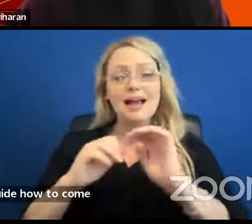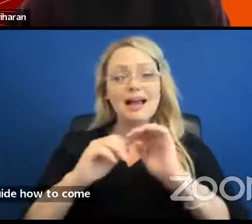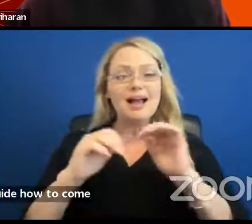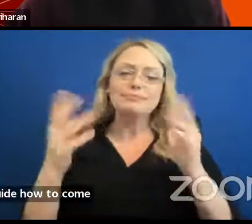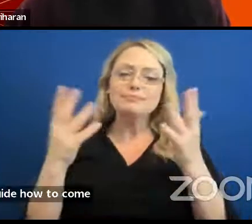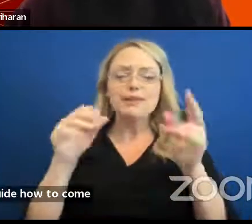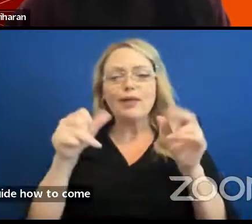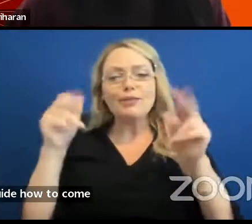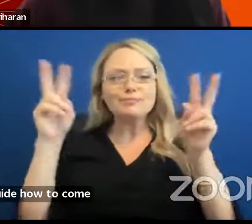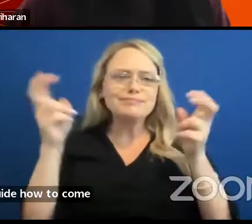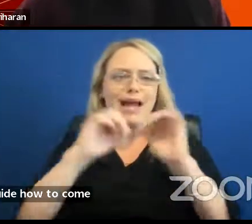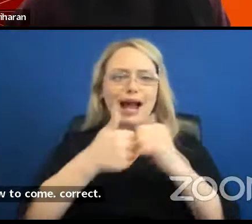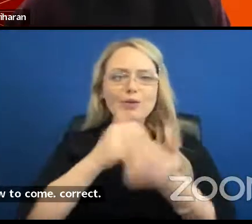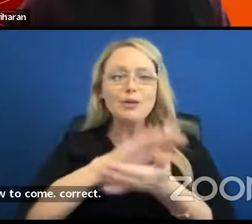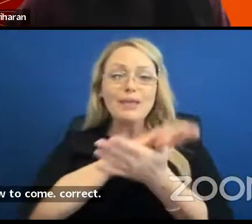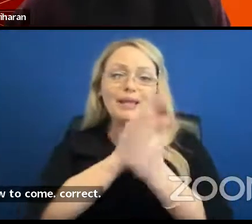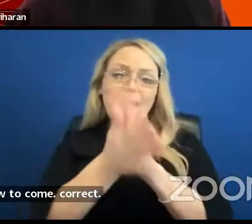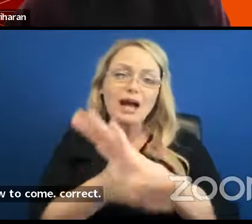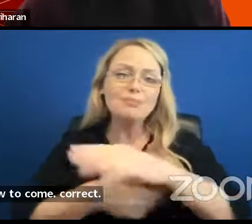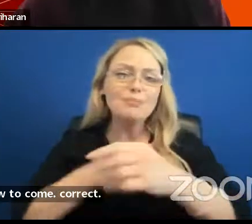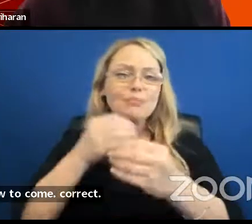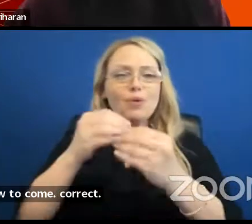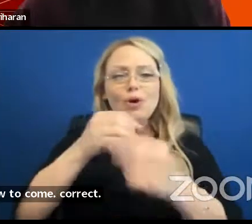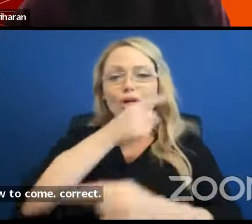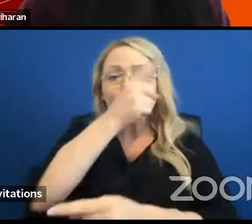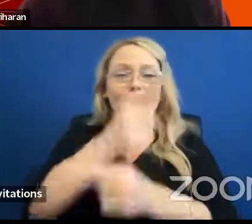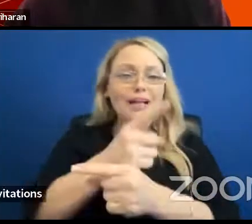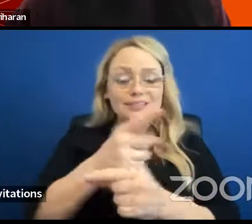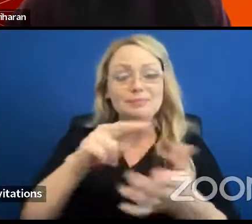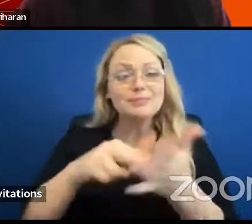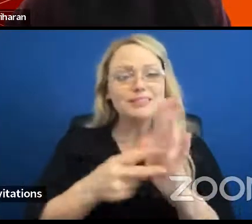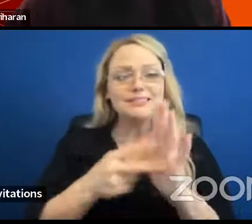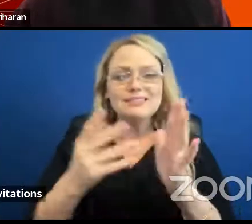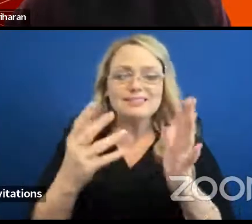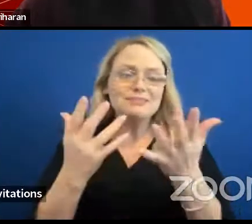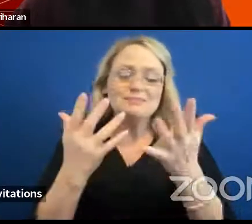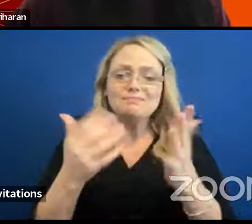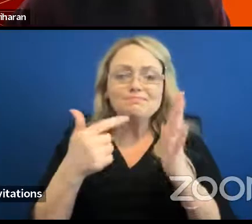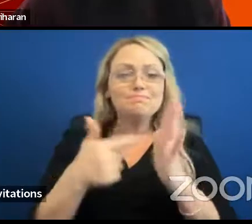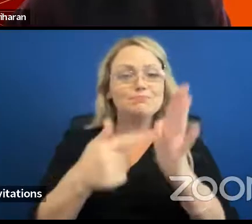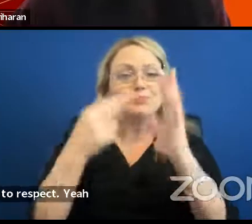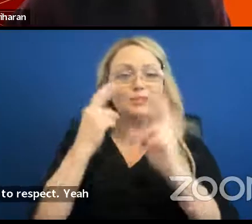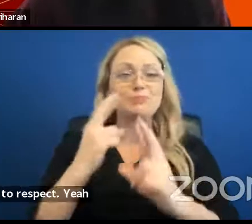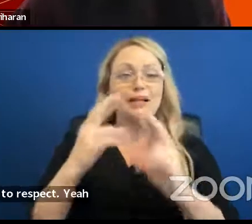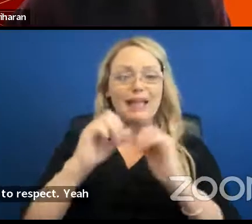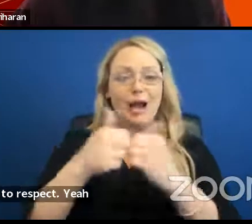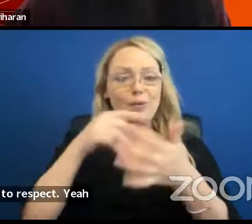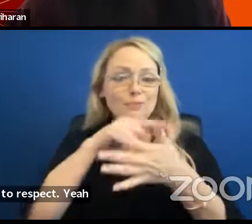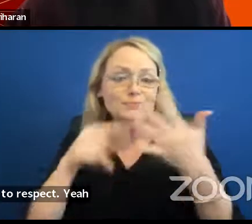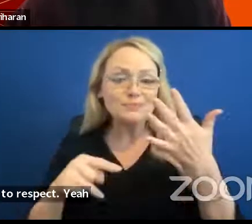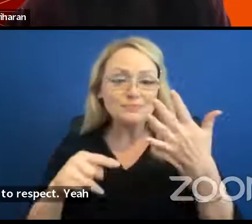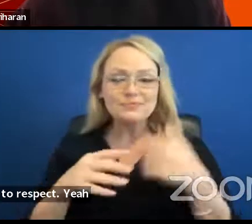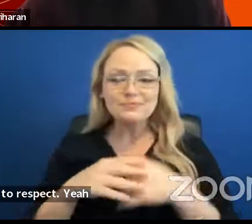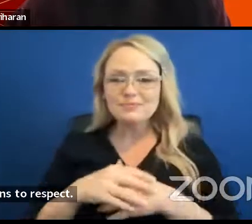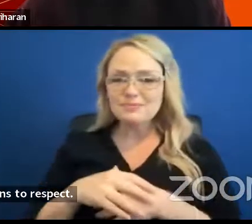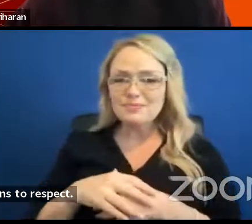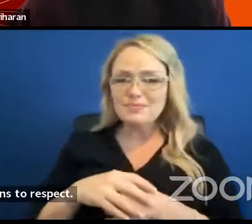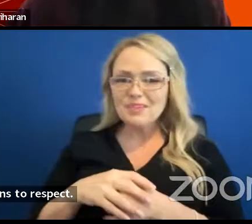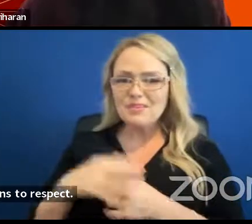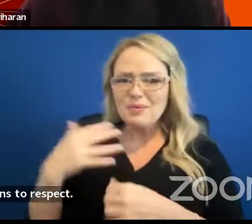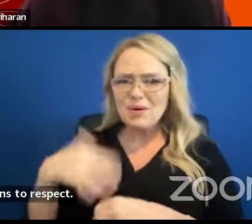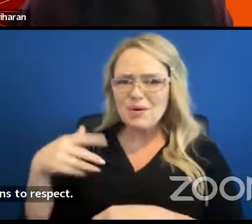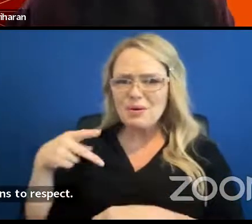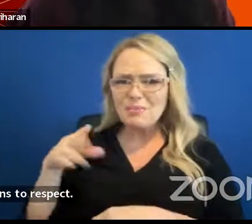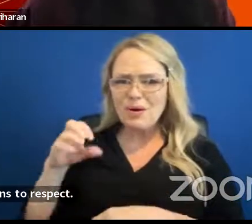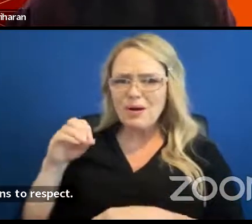number of invitations to respect. Yes. Oh my gosh, Paula, you're so quick with the